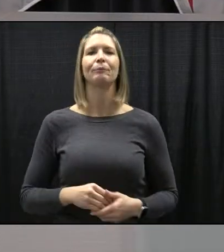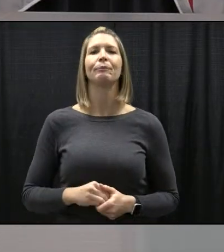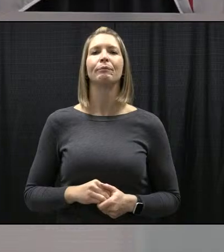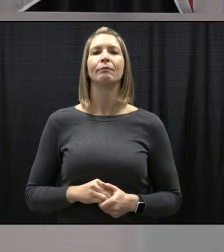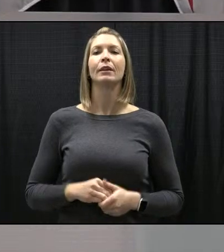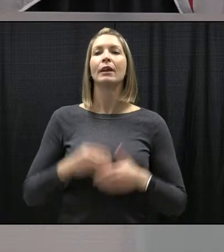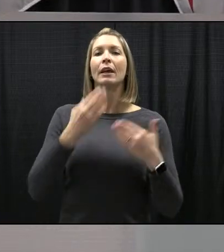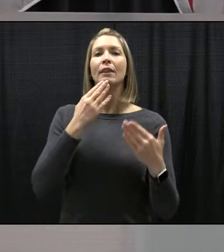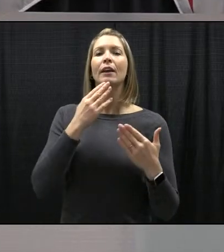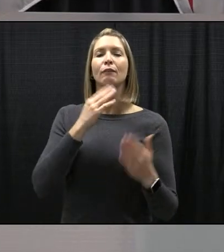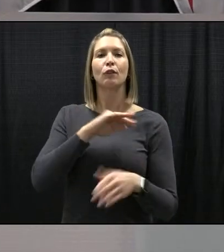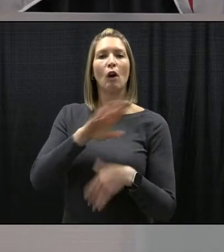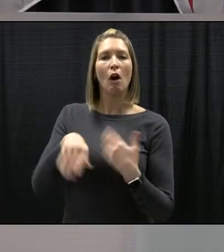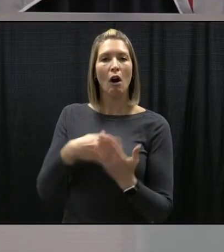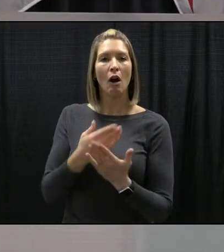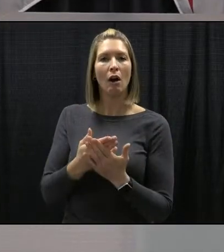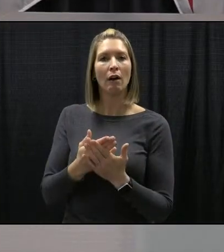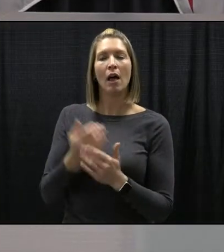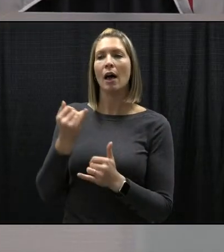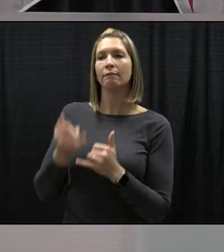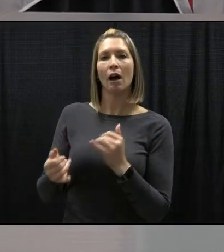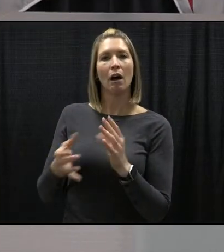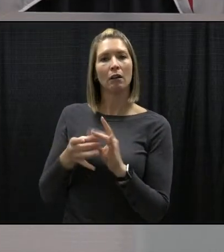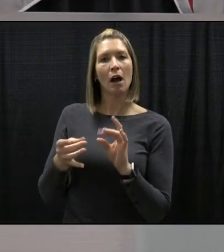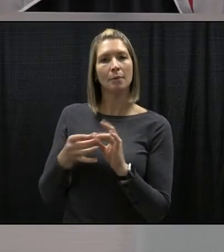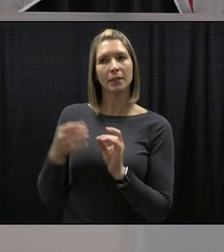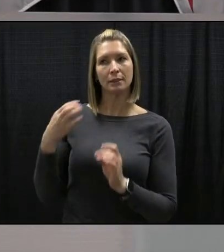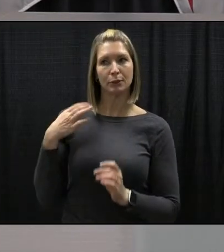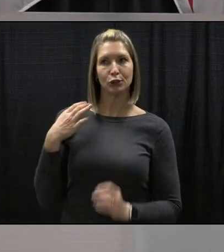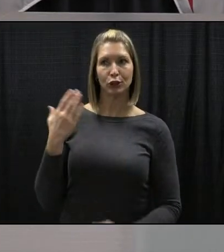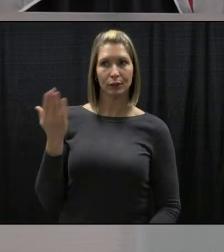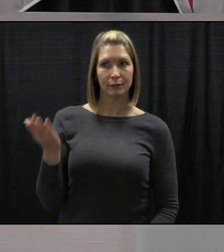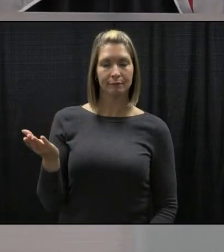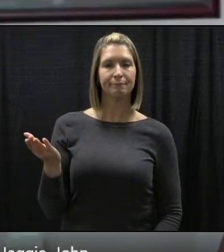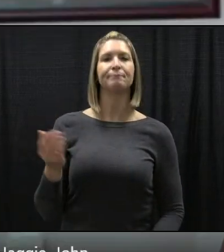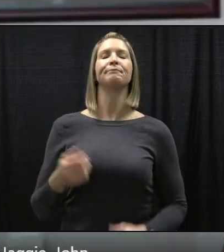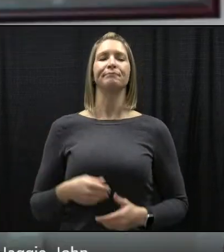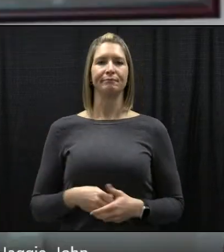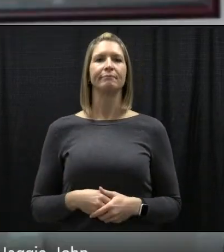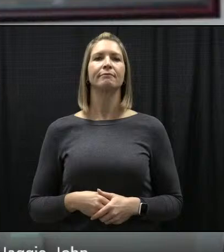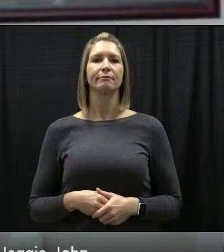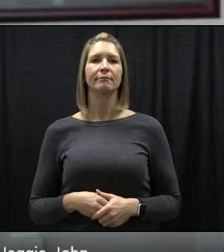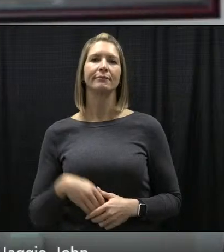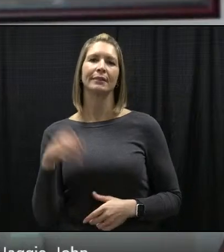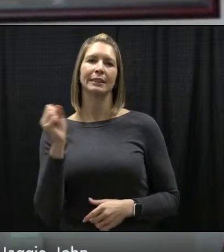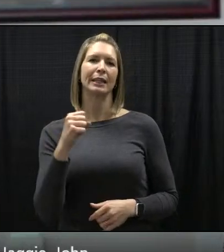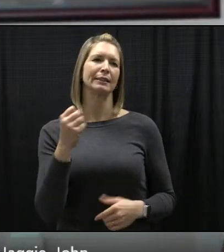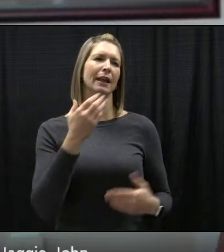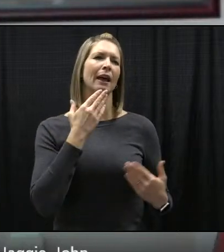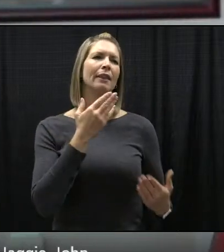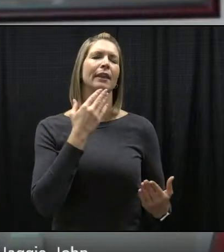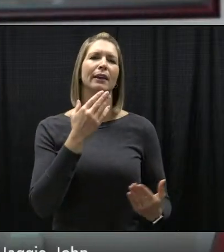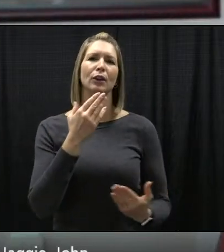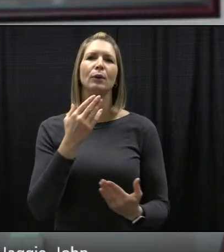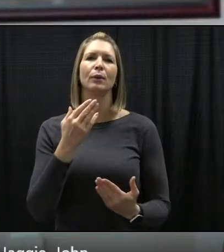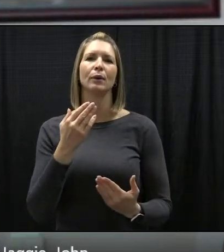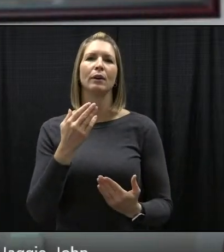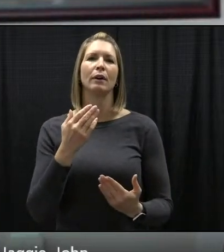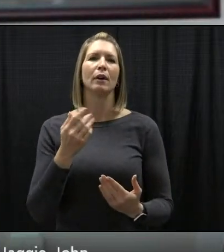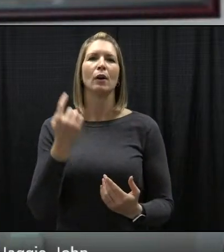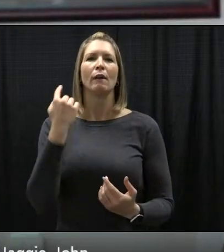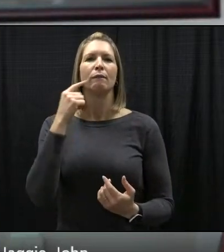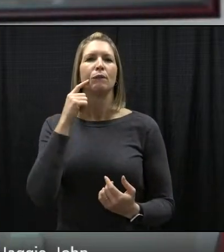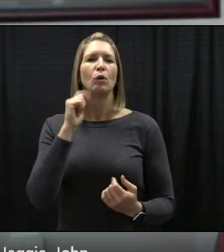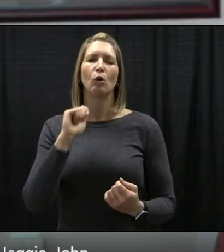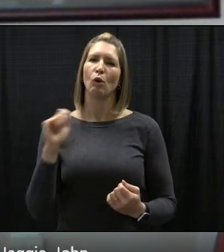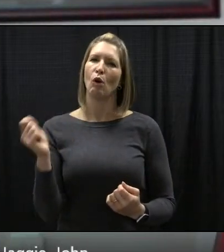Thank you, everyone. Minister, do you have any final comments for today? Yes, thank you, Leslie. Thanks, everyone, for tuning